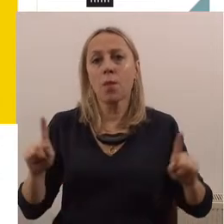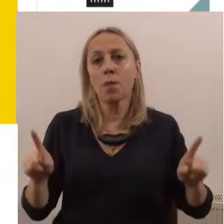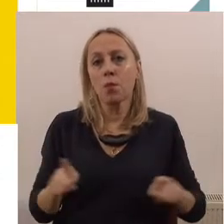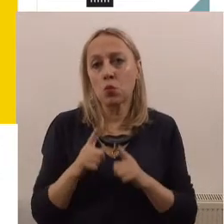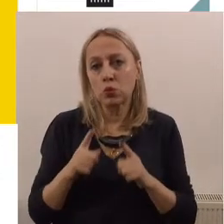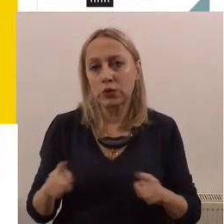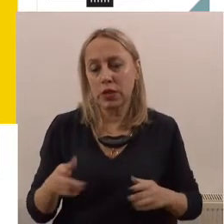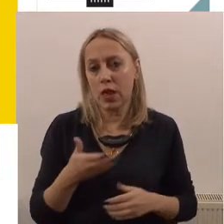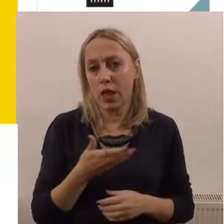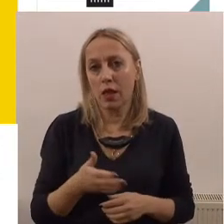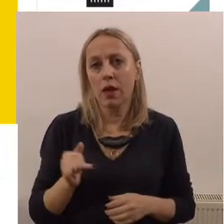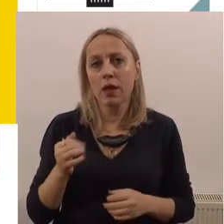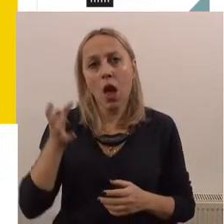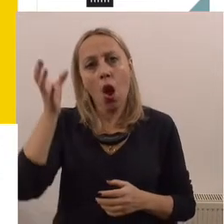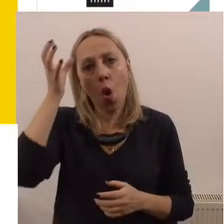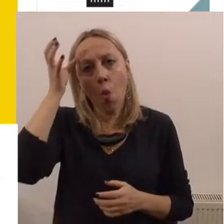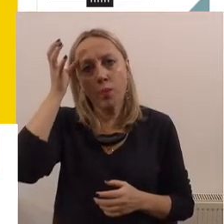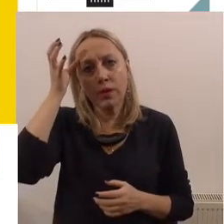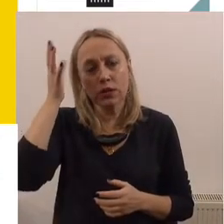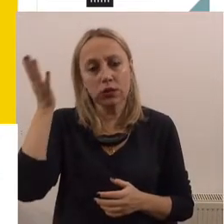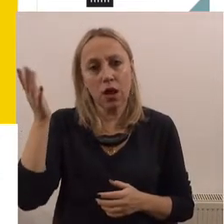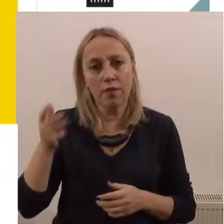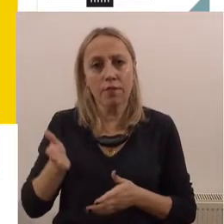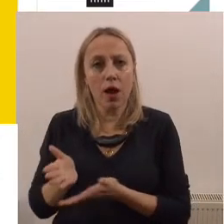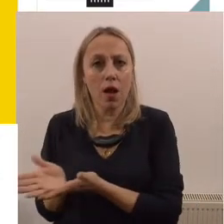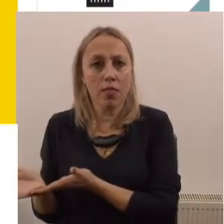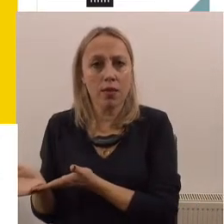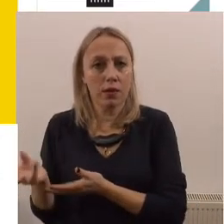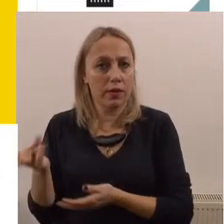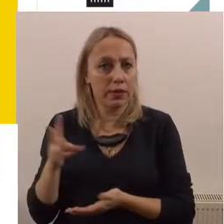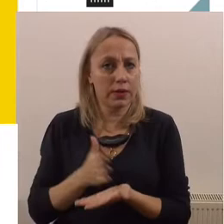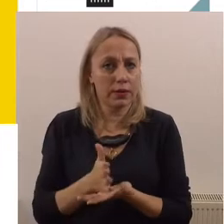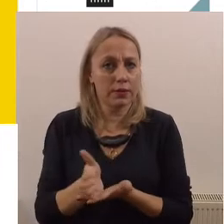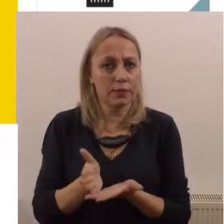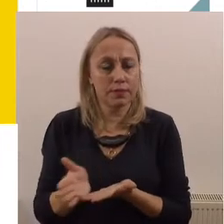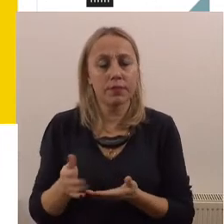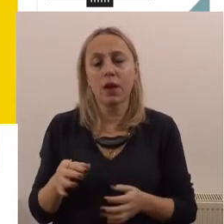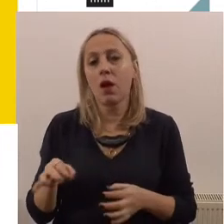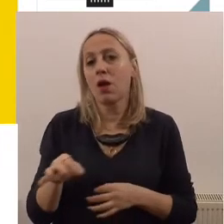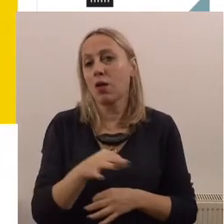and this is the museum is responsible for that, and education.